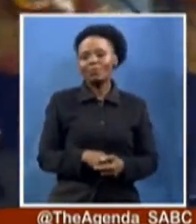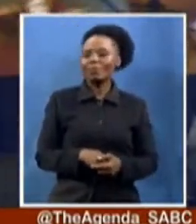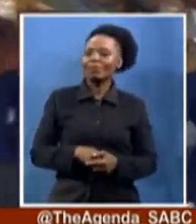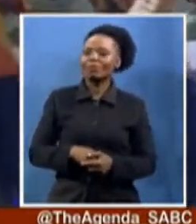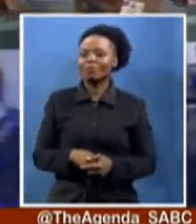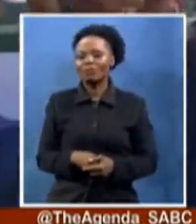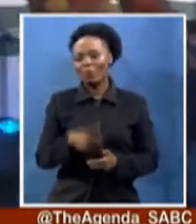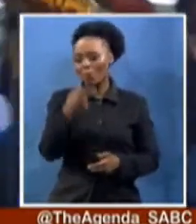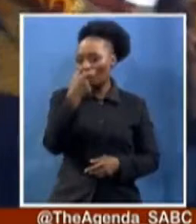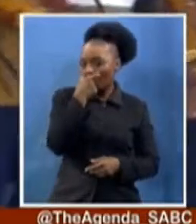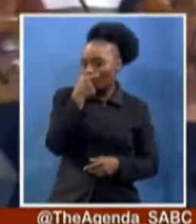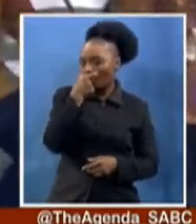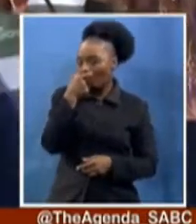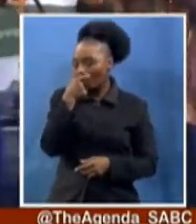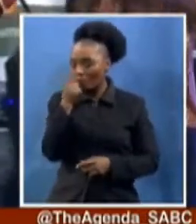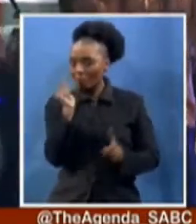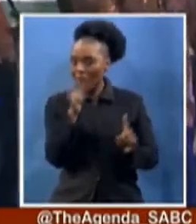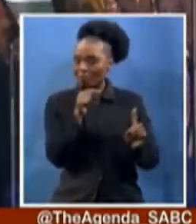Matamela.